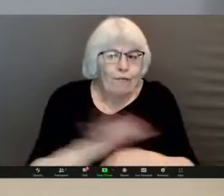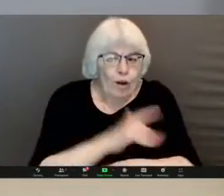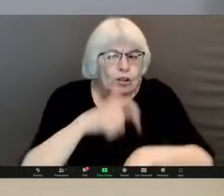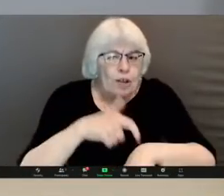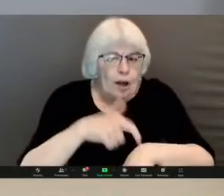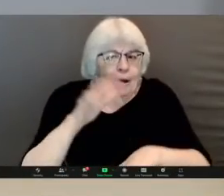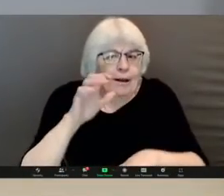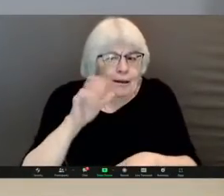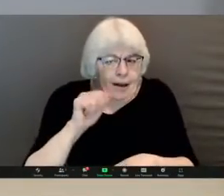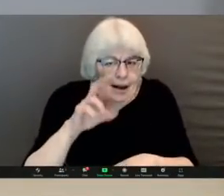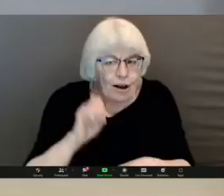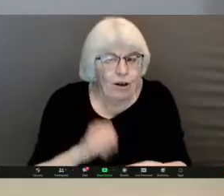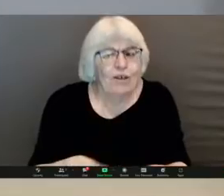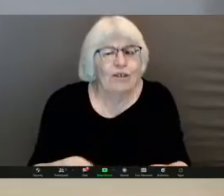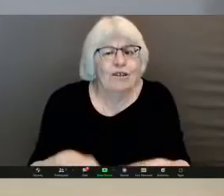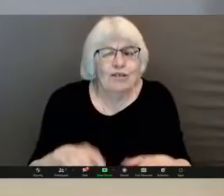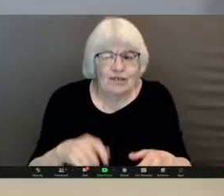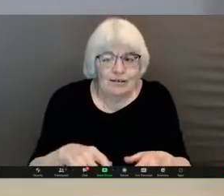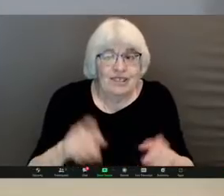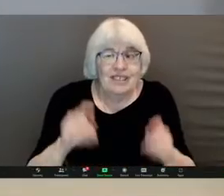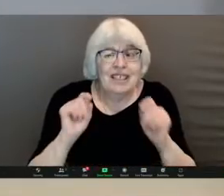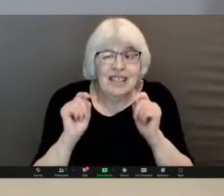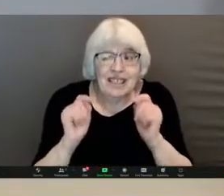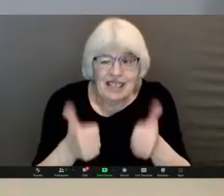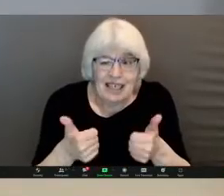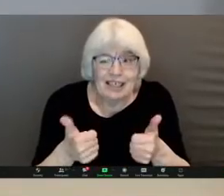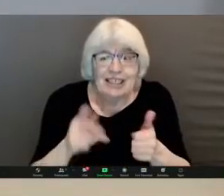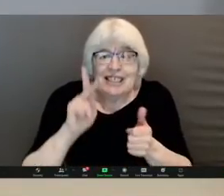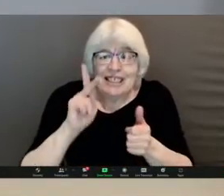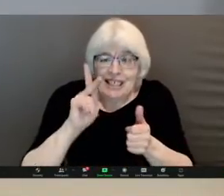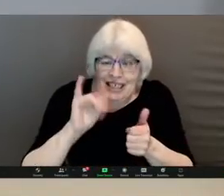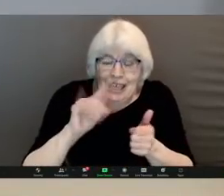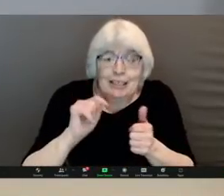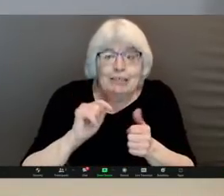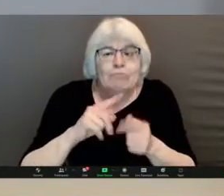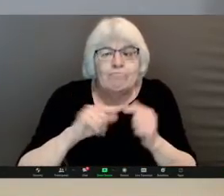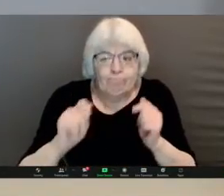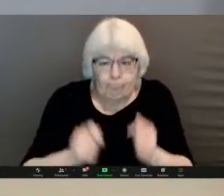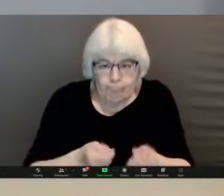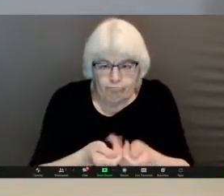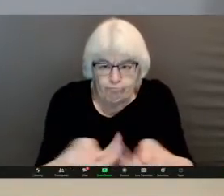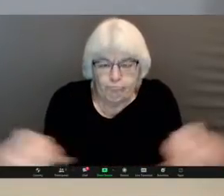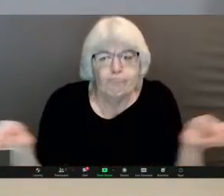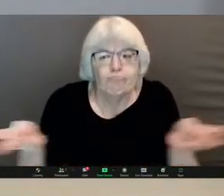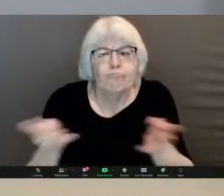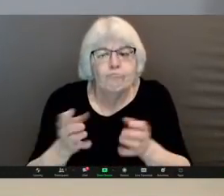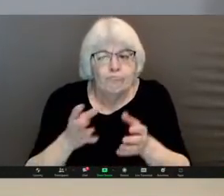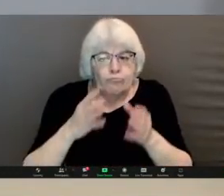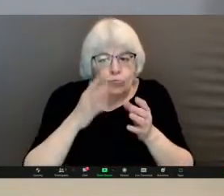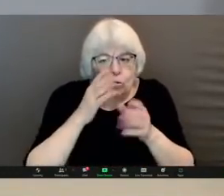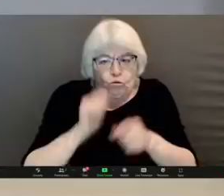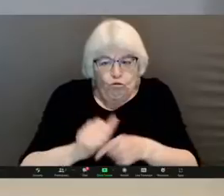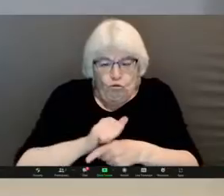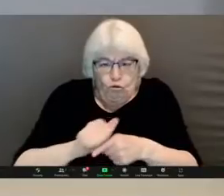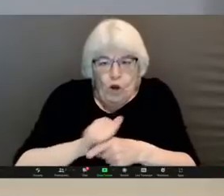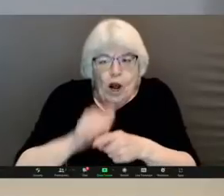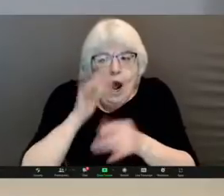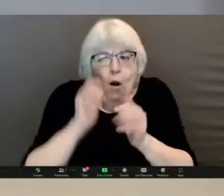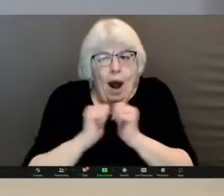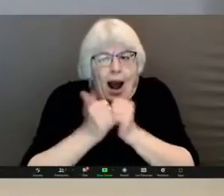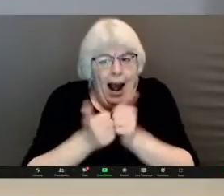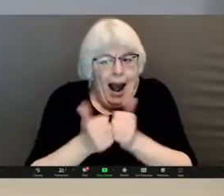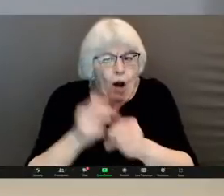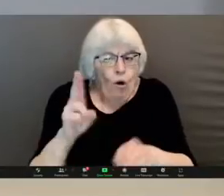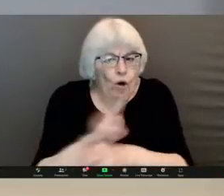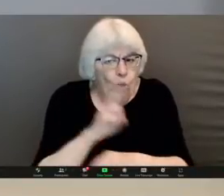about reporting requirements. And thank you to the long-term care and community care facility operators and staff for their cooperation and support of